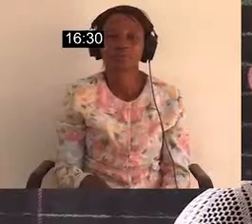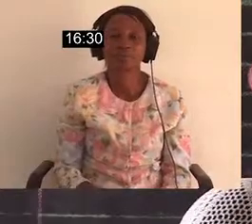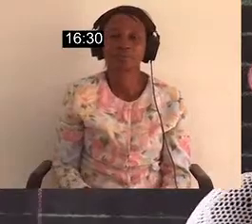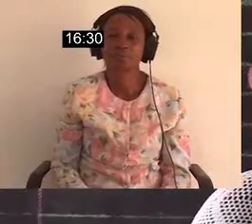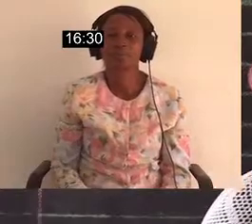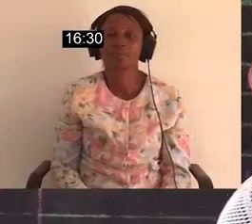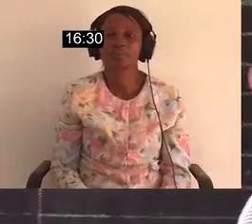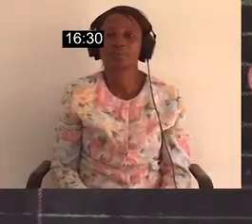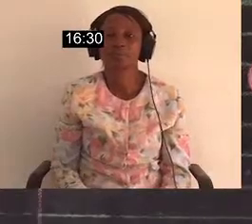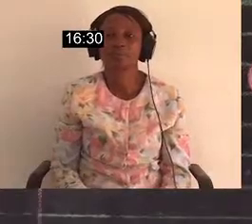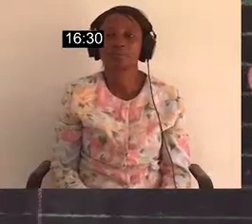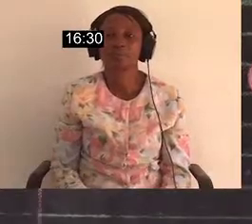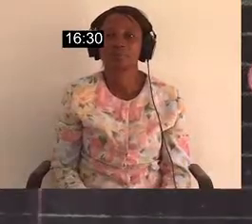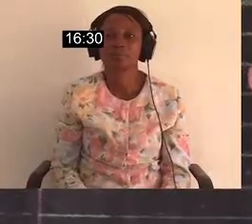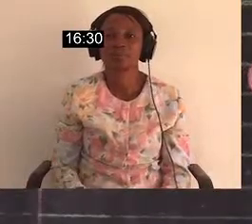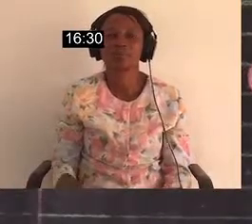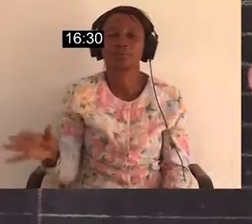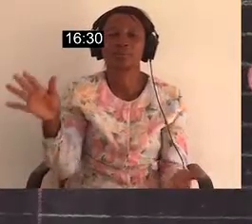Good.